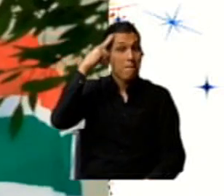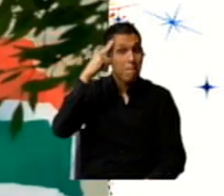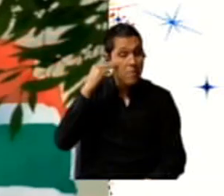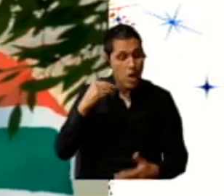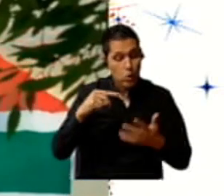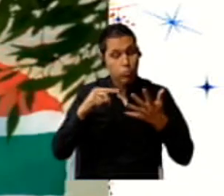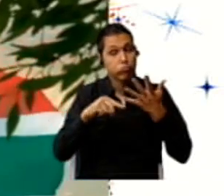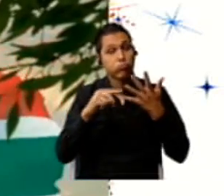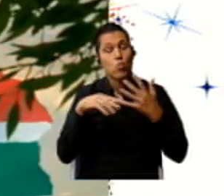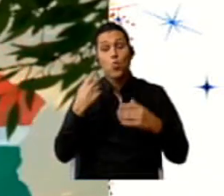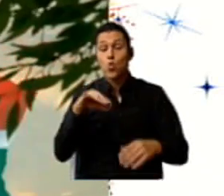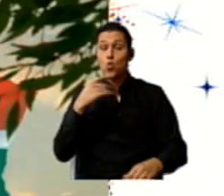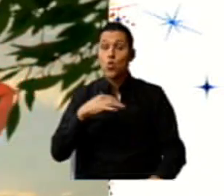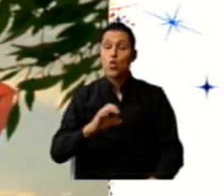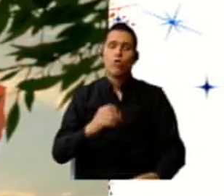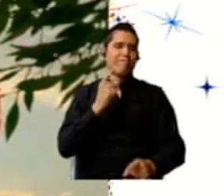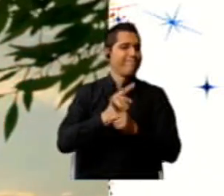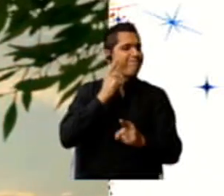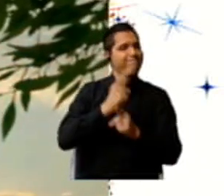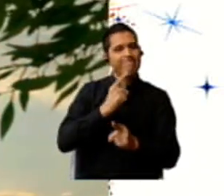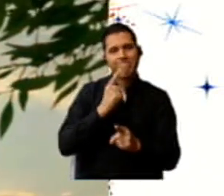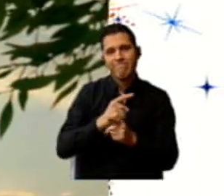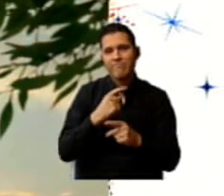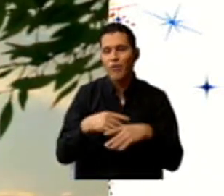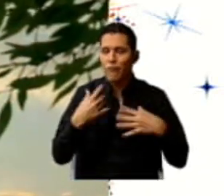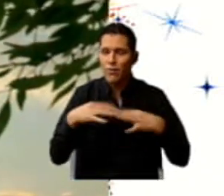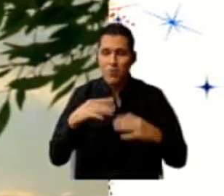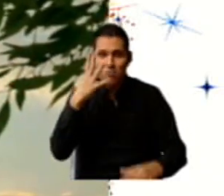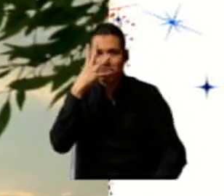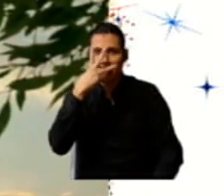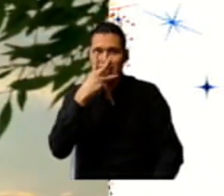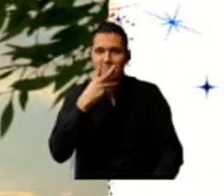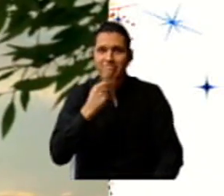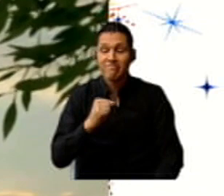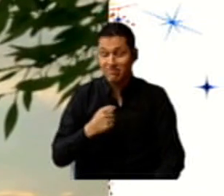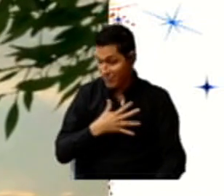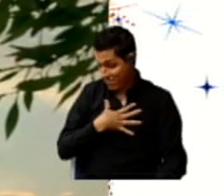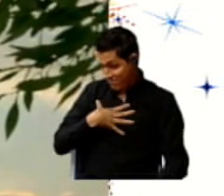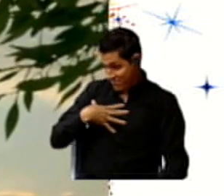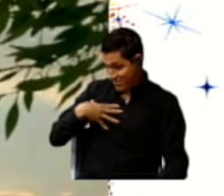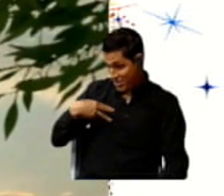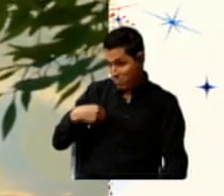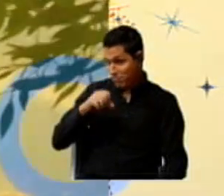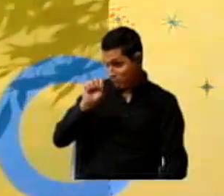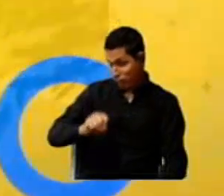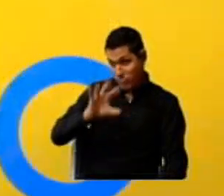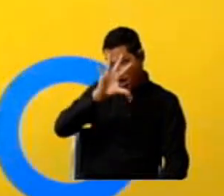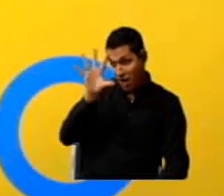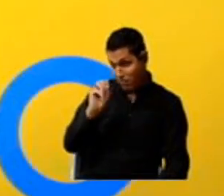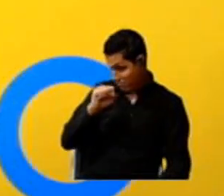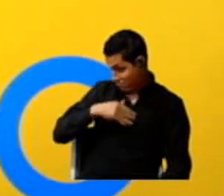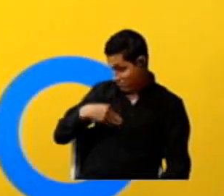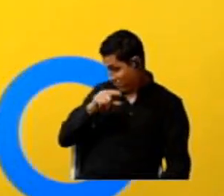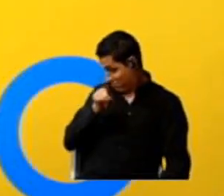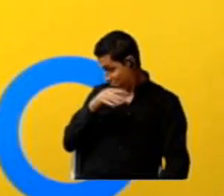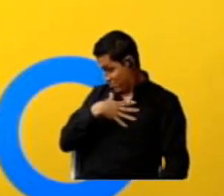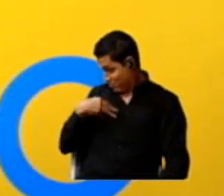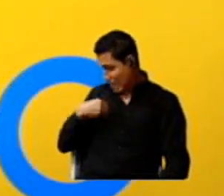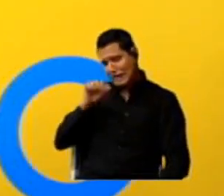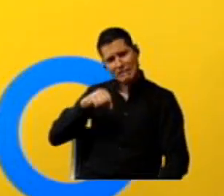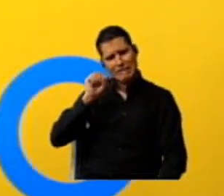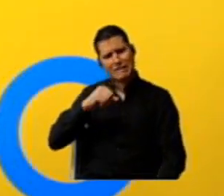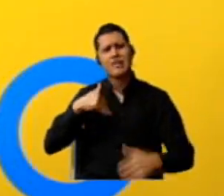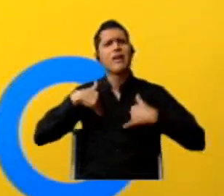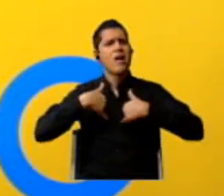white. That is correct. Oh, did you like South Africa? Yes. Do they have